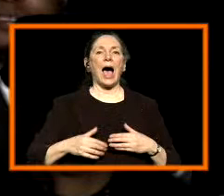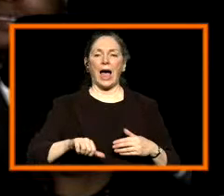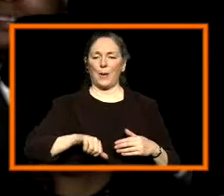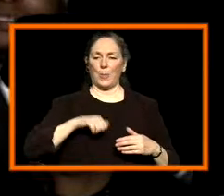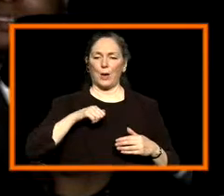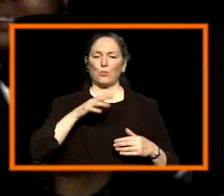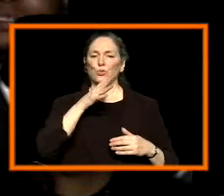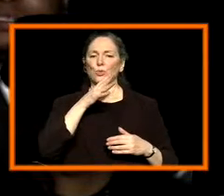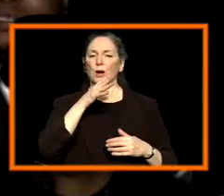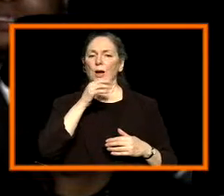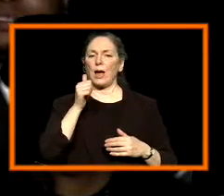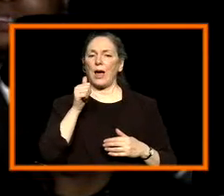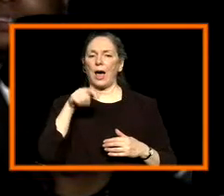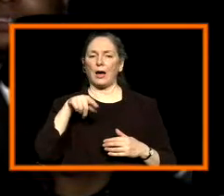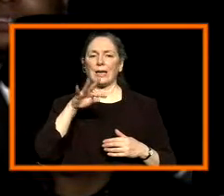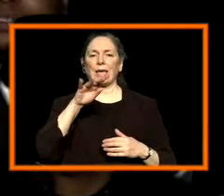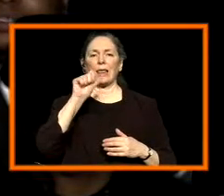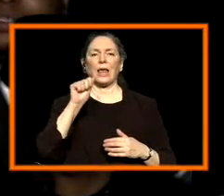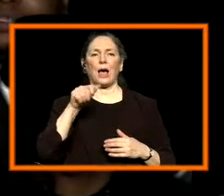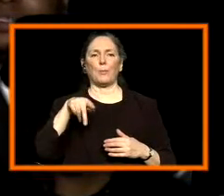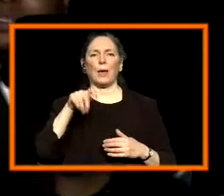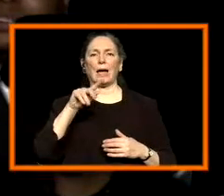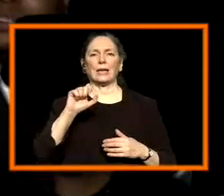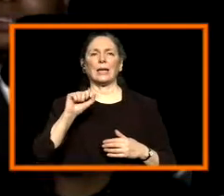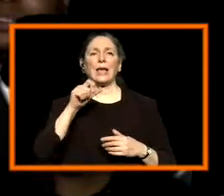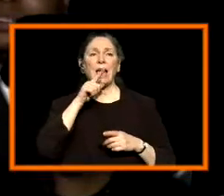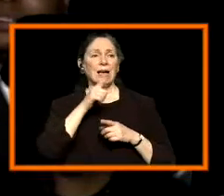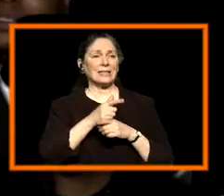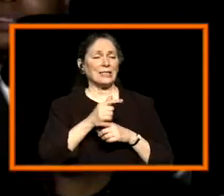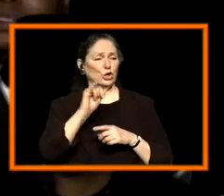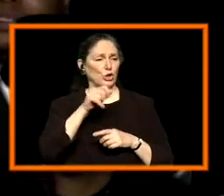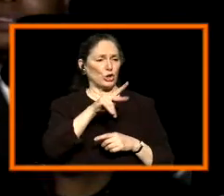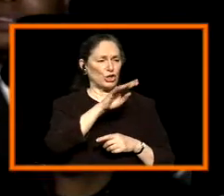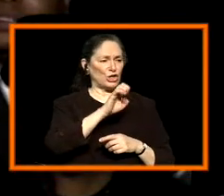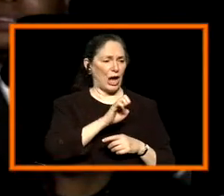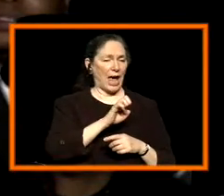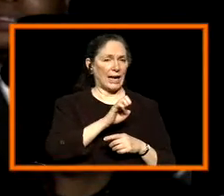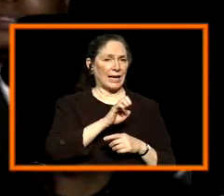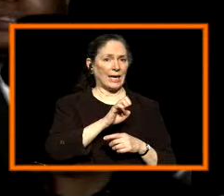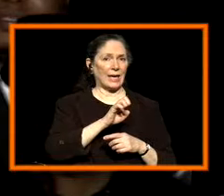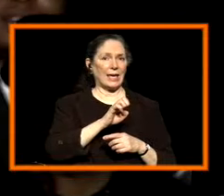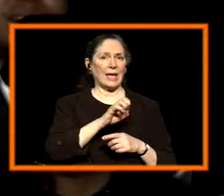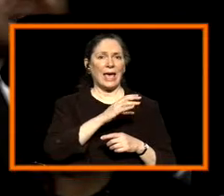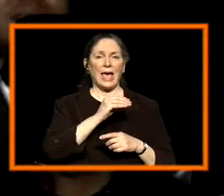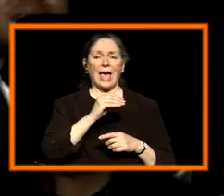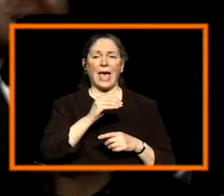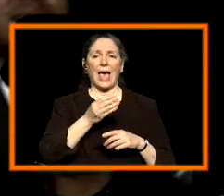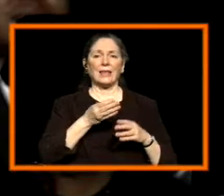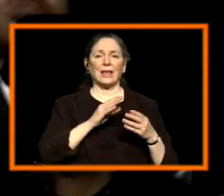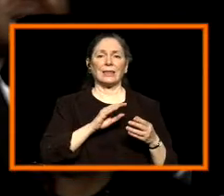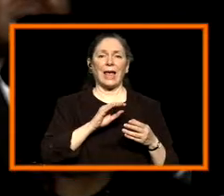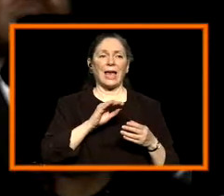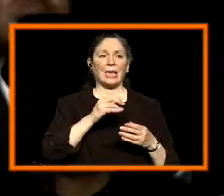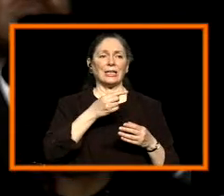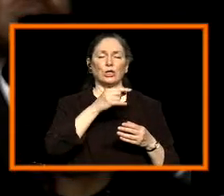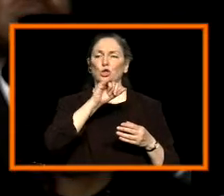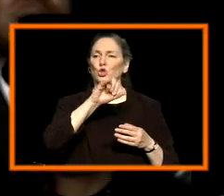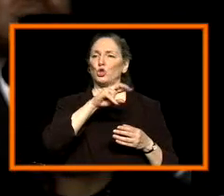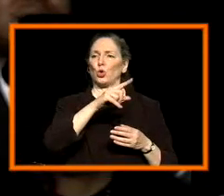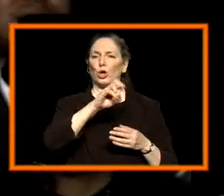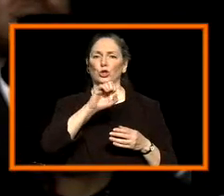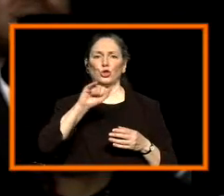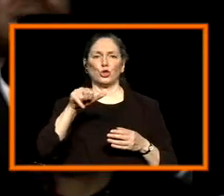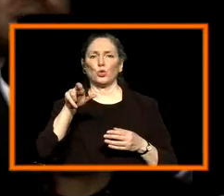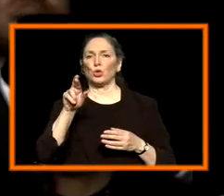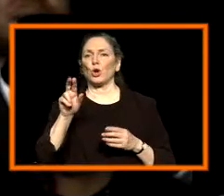proud mother of Akilah Petty, a sister to Jackie, Lavise, and the late George Petty Jr. I